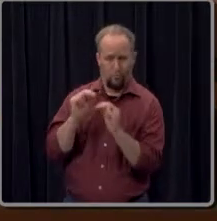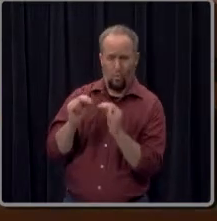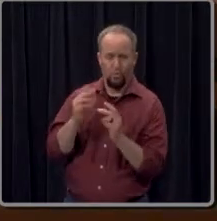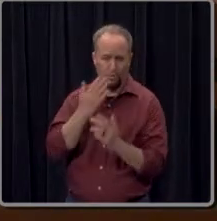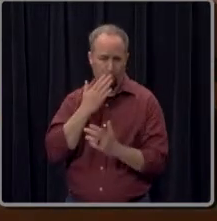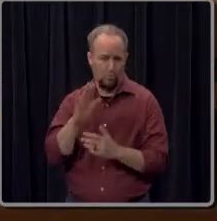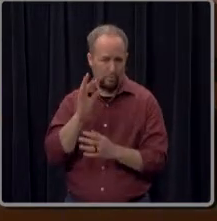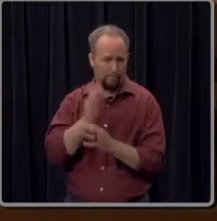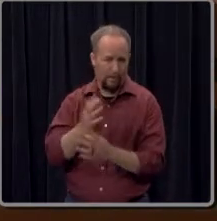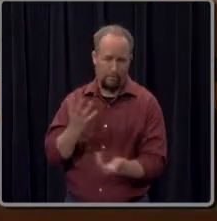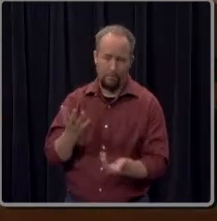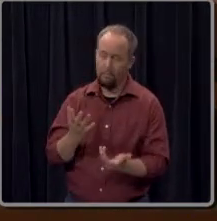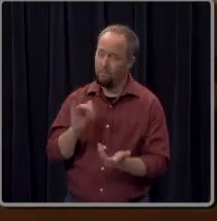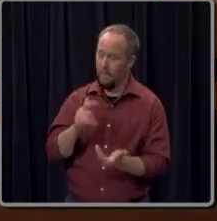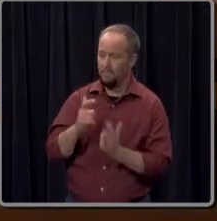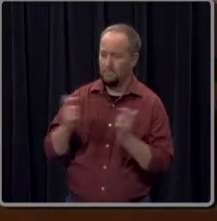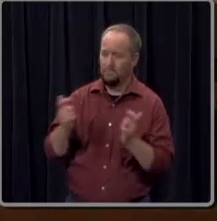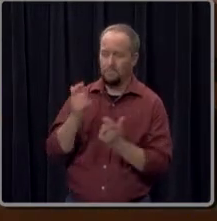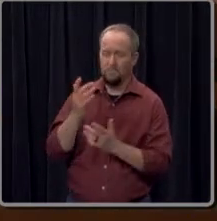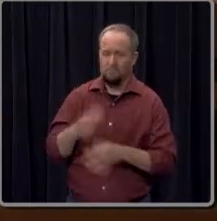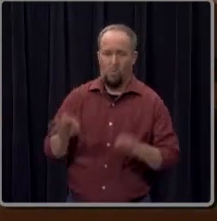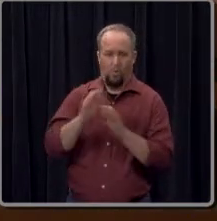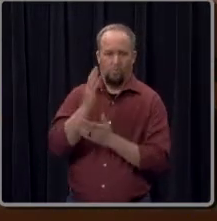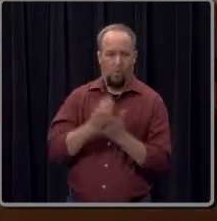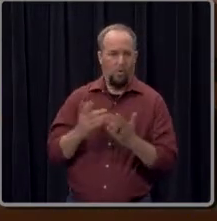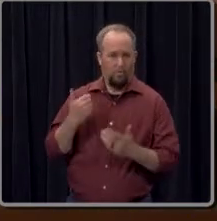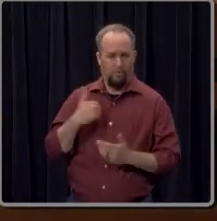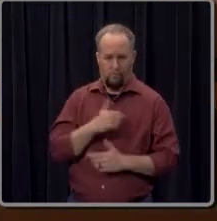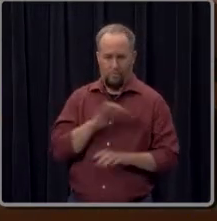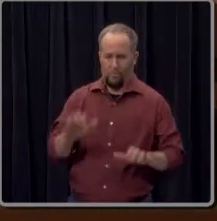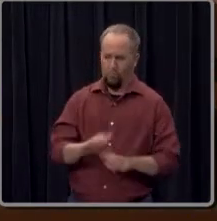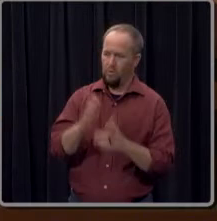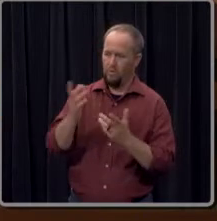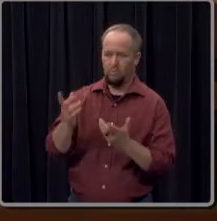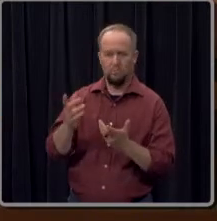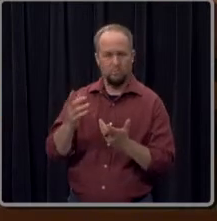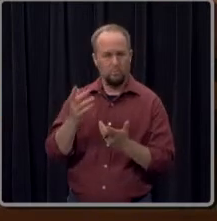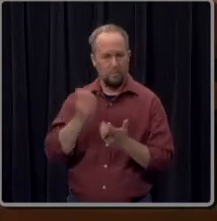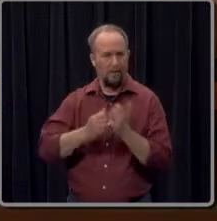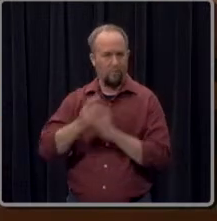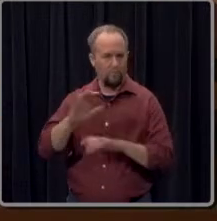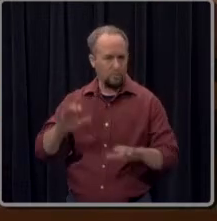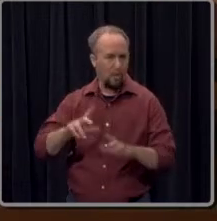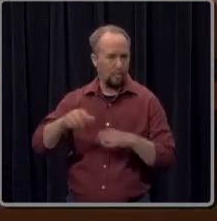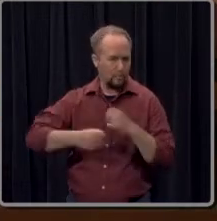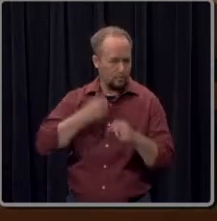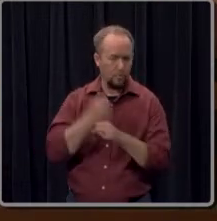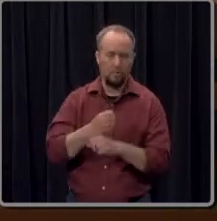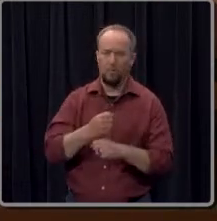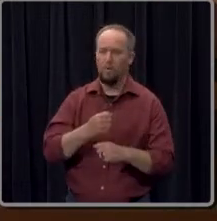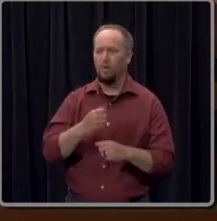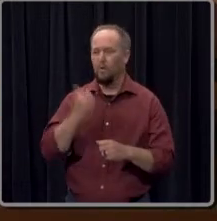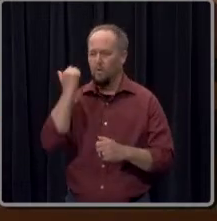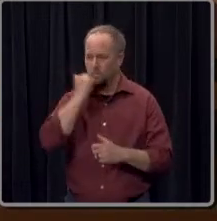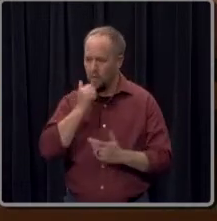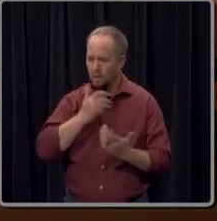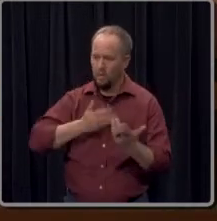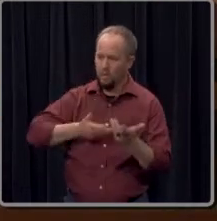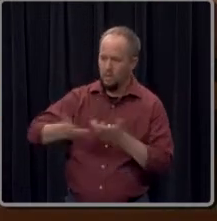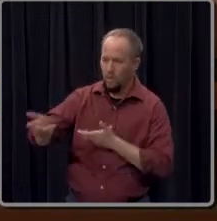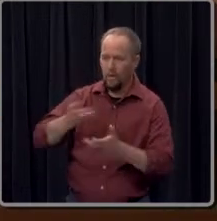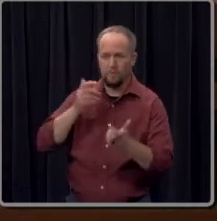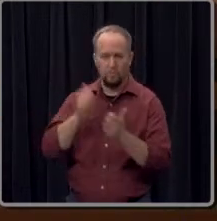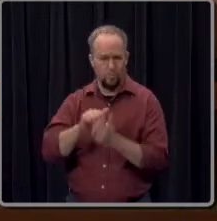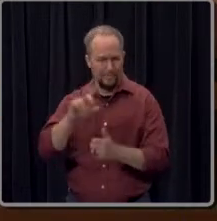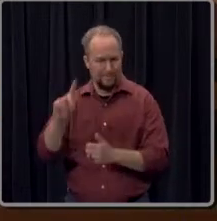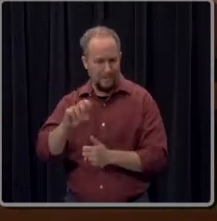you that that's been a large part of what Dr. McMullen and Mr. Hutchison and others have done this year is daily interactions with DS